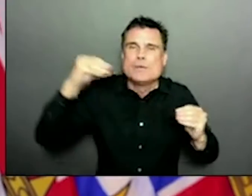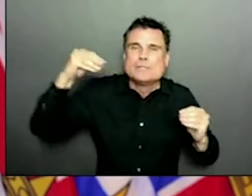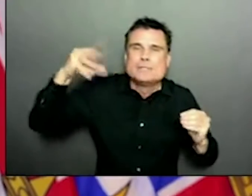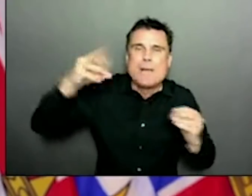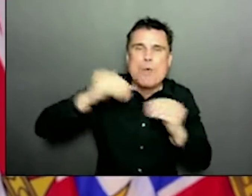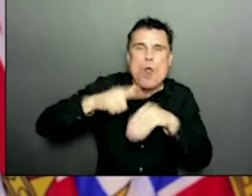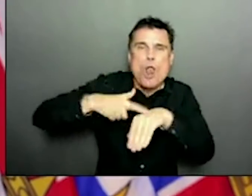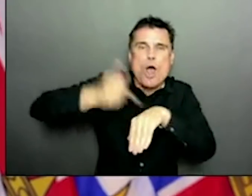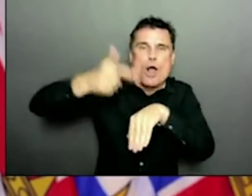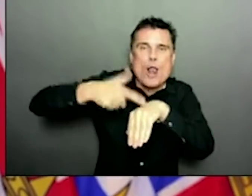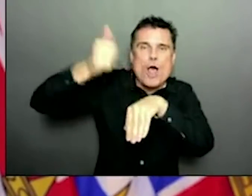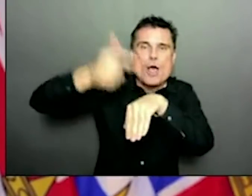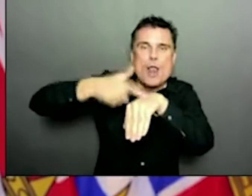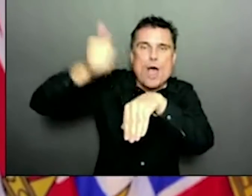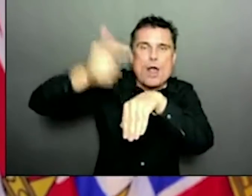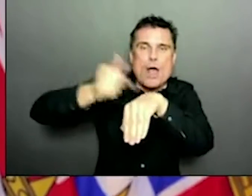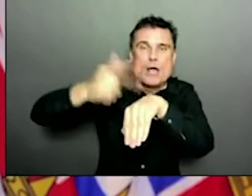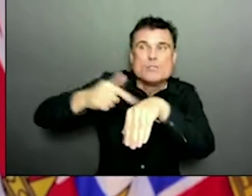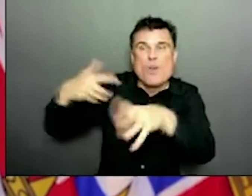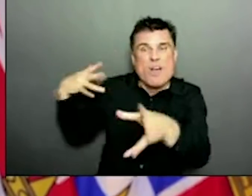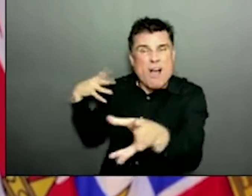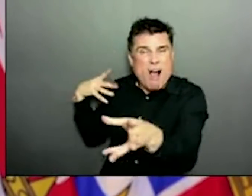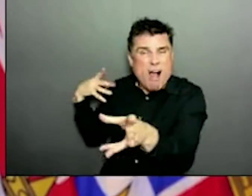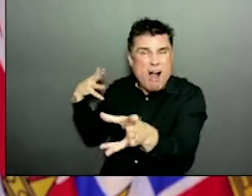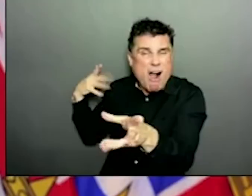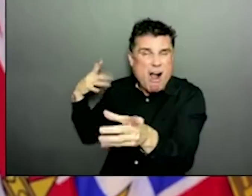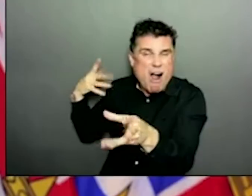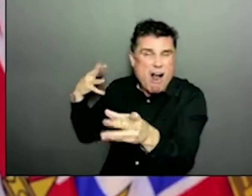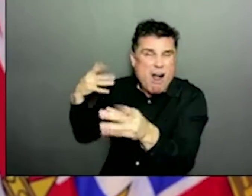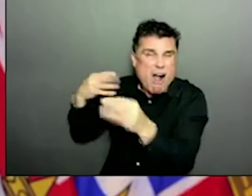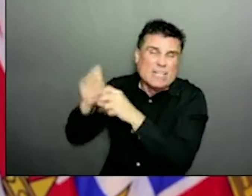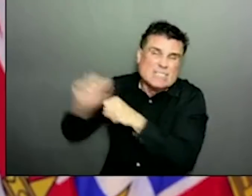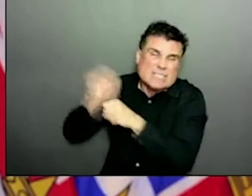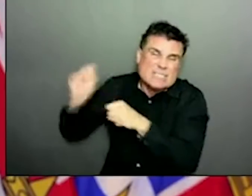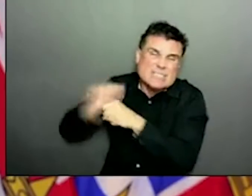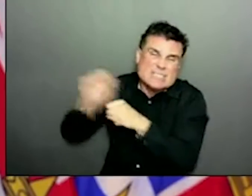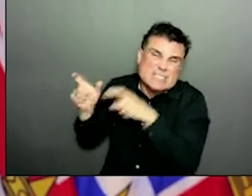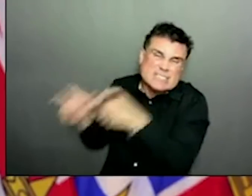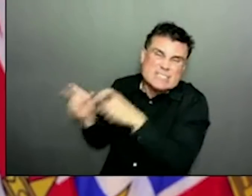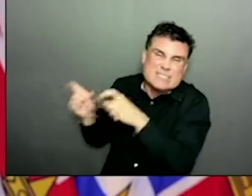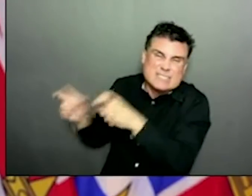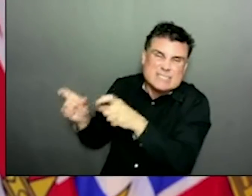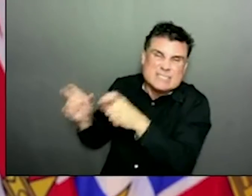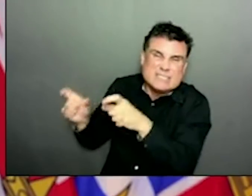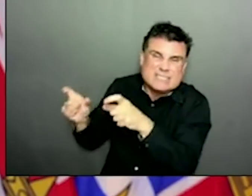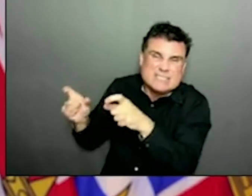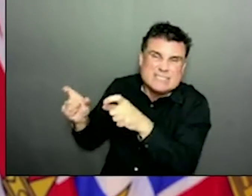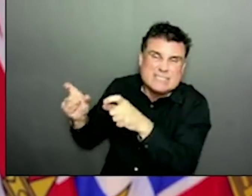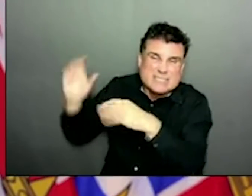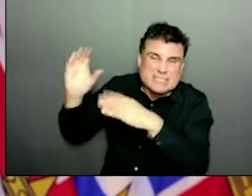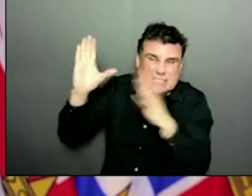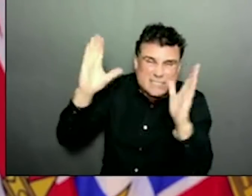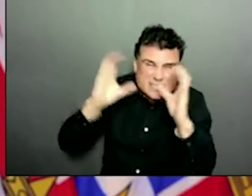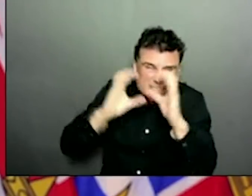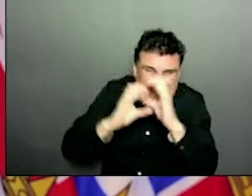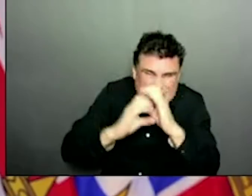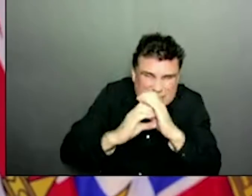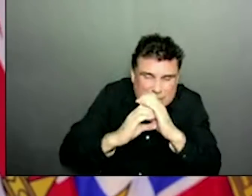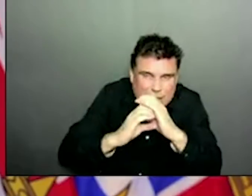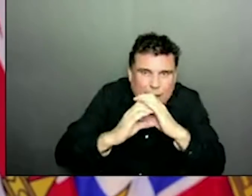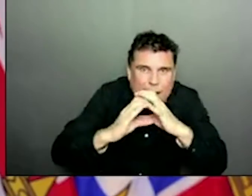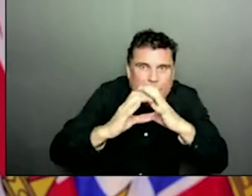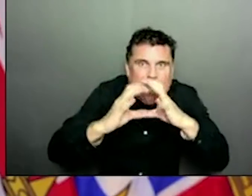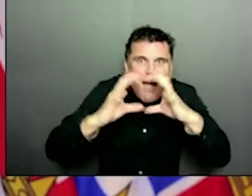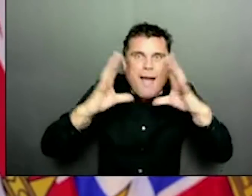makes a difference and is making a difference today. The efforts you make mean that we will all be safer